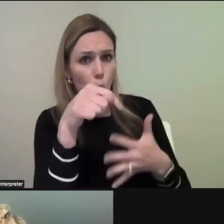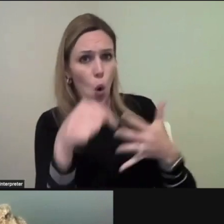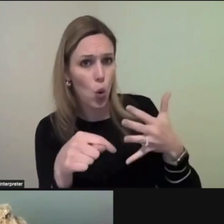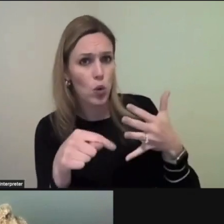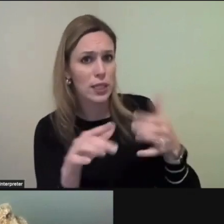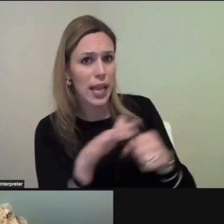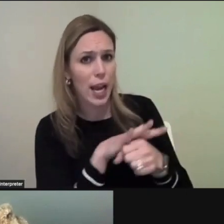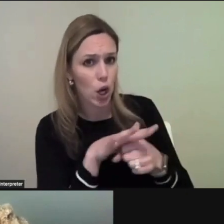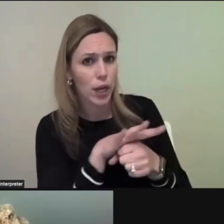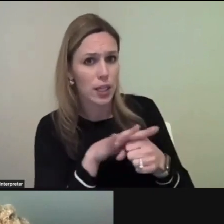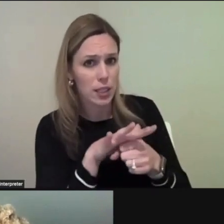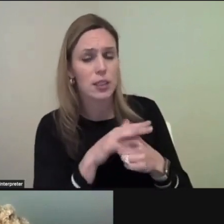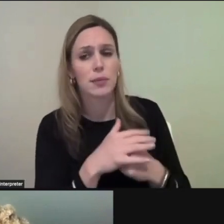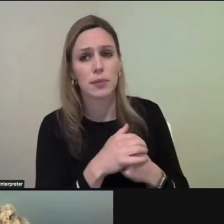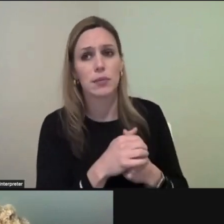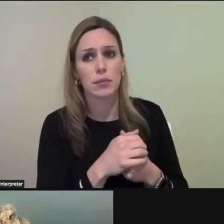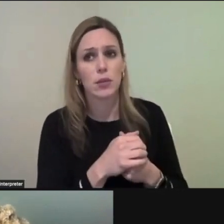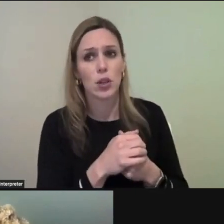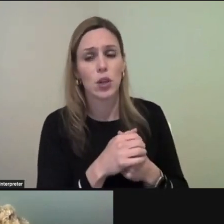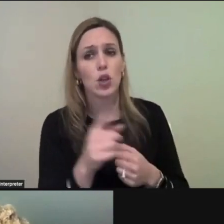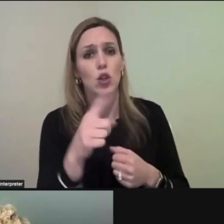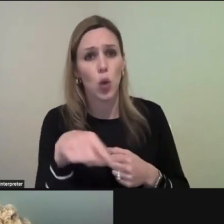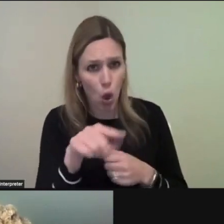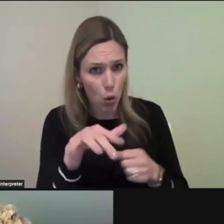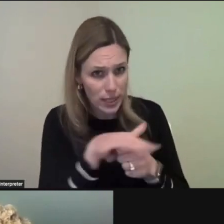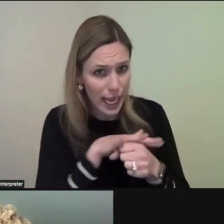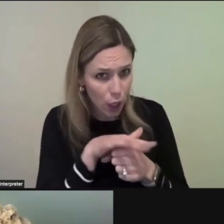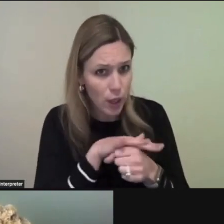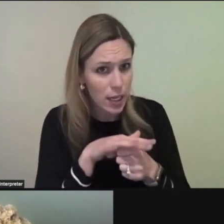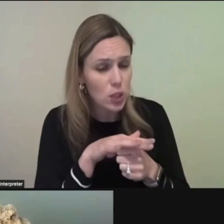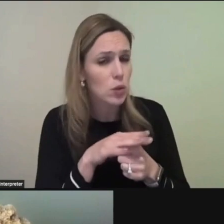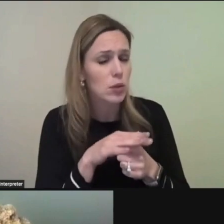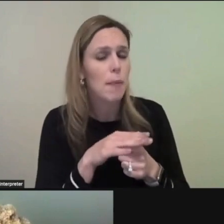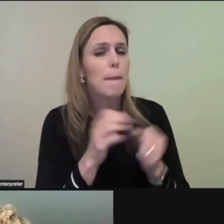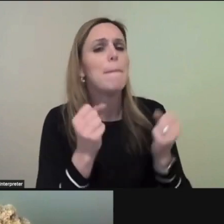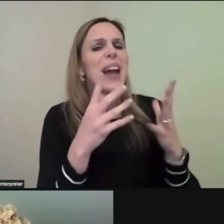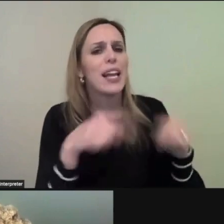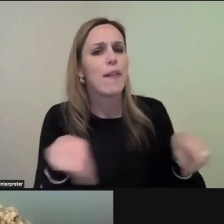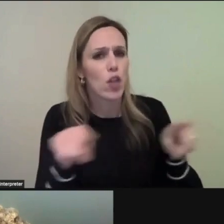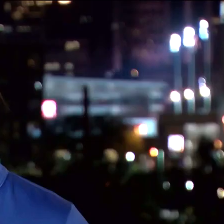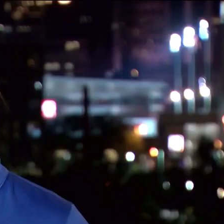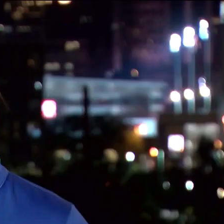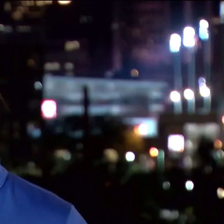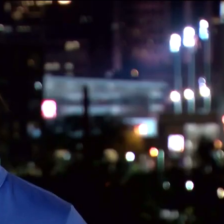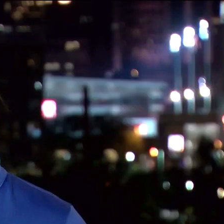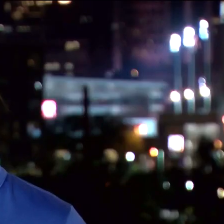Many of those areas will include a number of minority businesses.